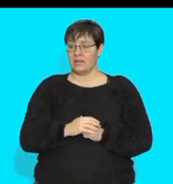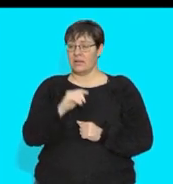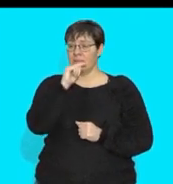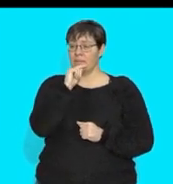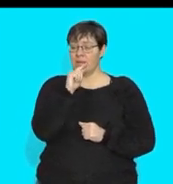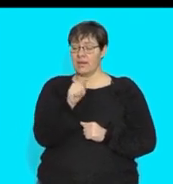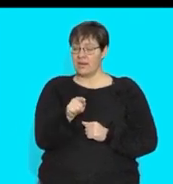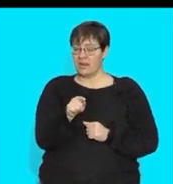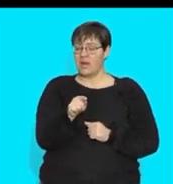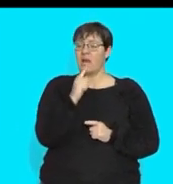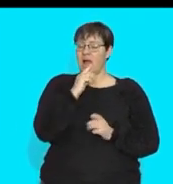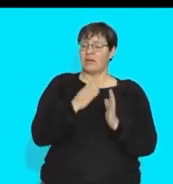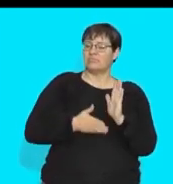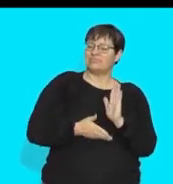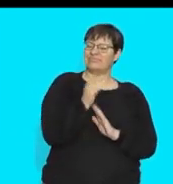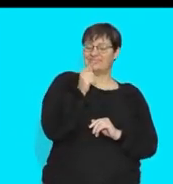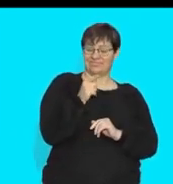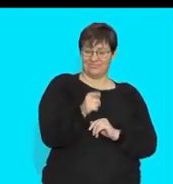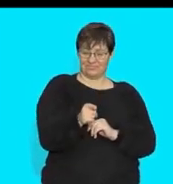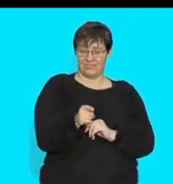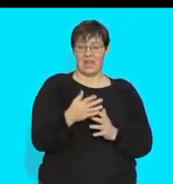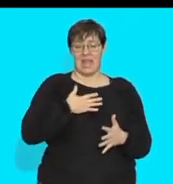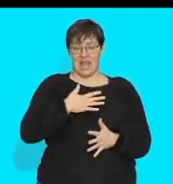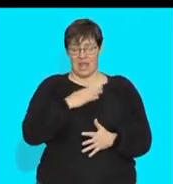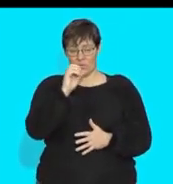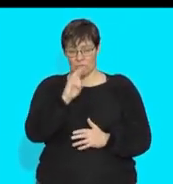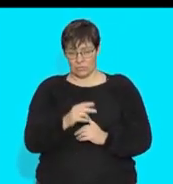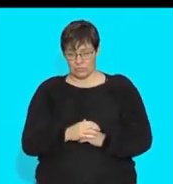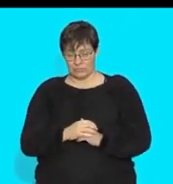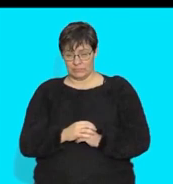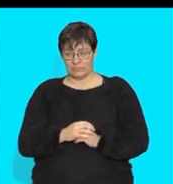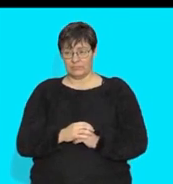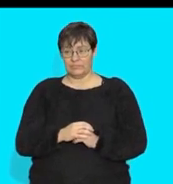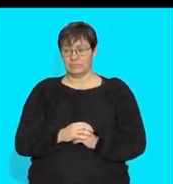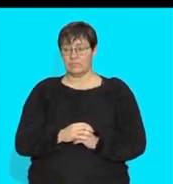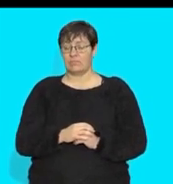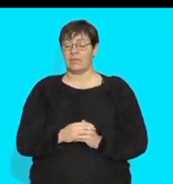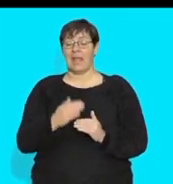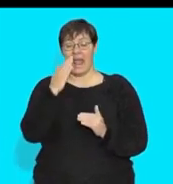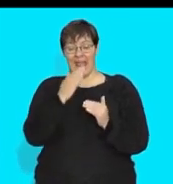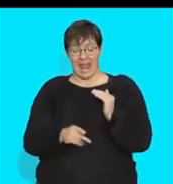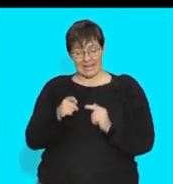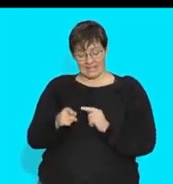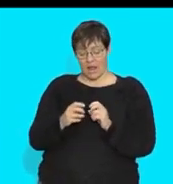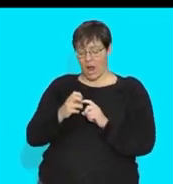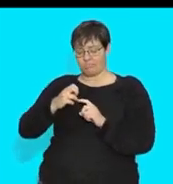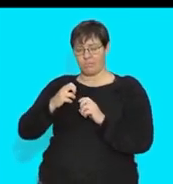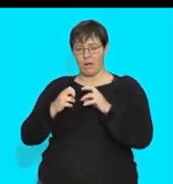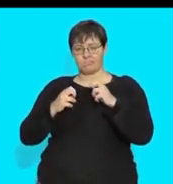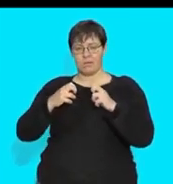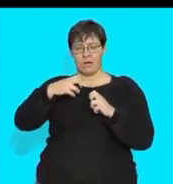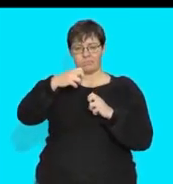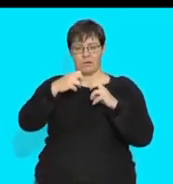and imagine it's a passageway for the air. At the end of the tubes are